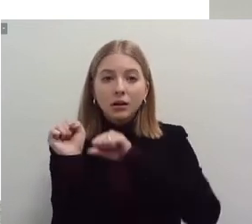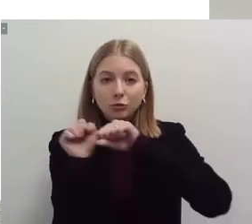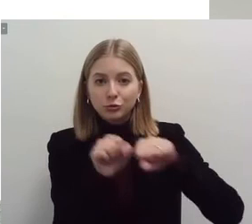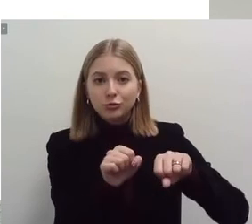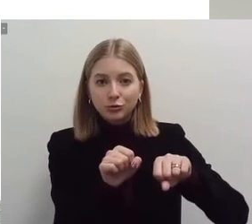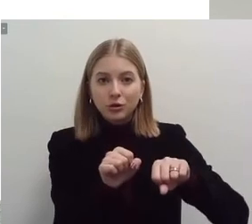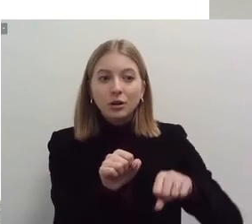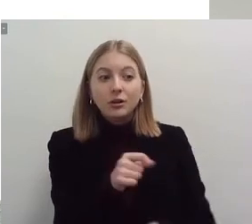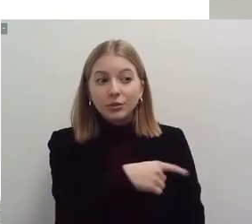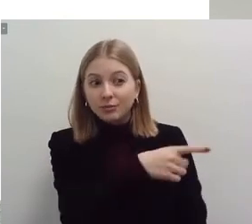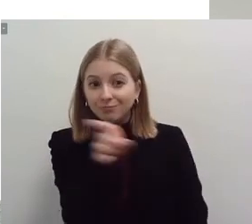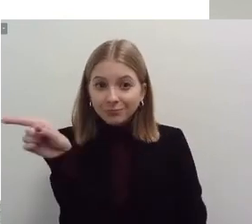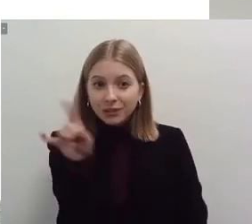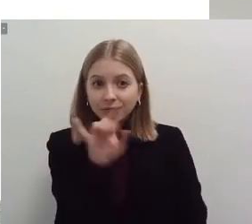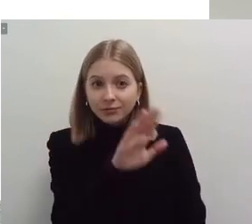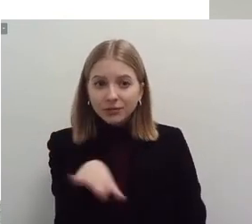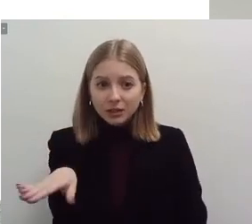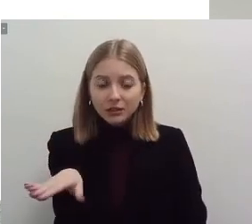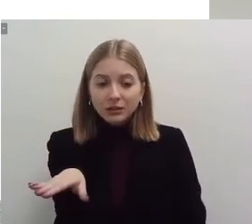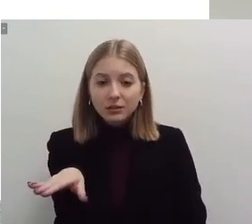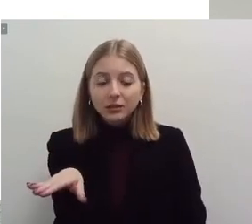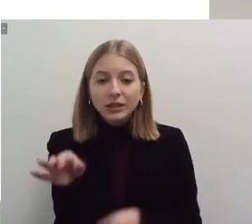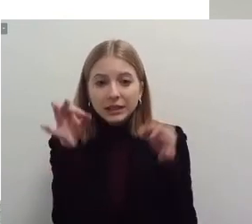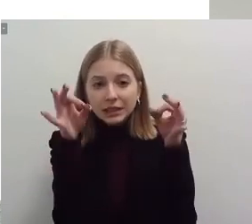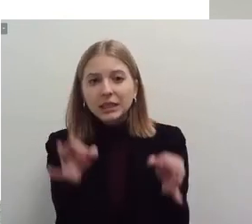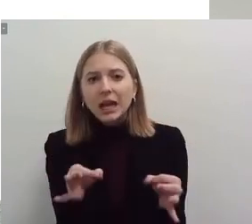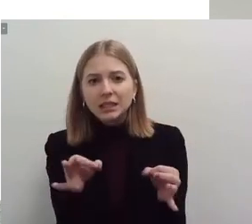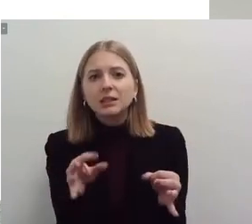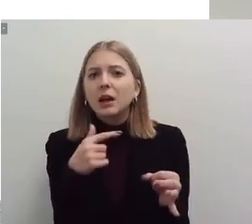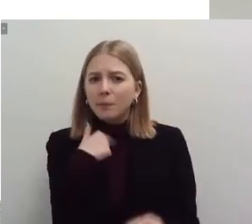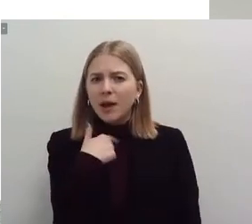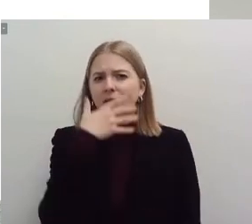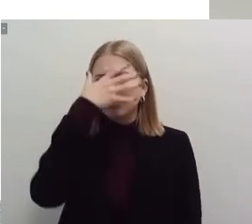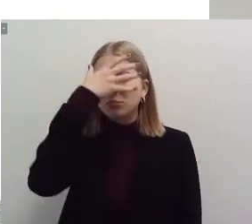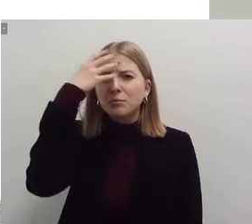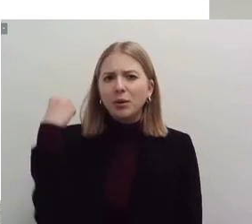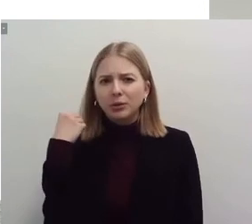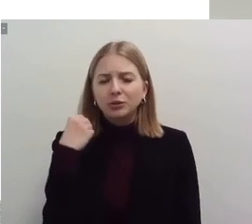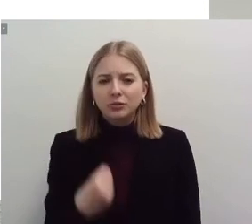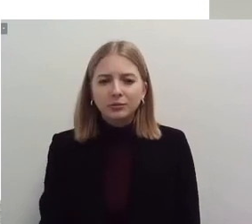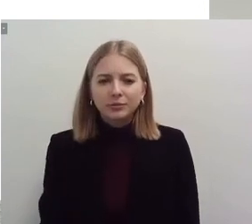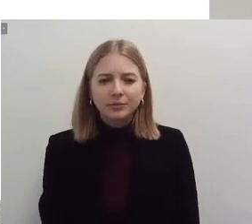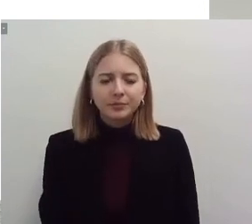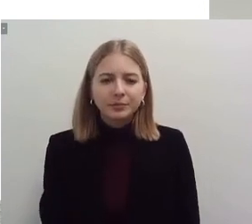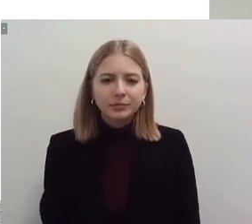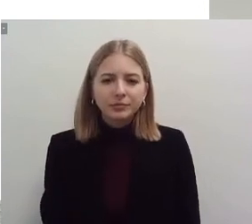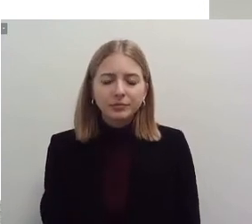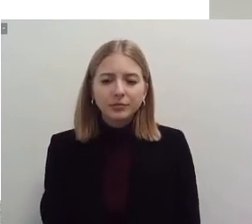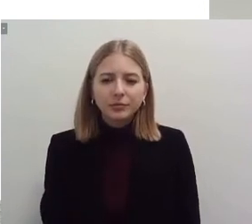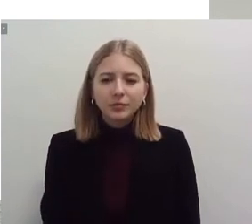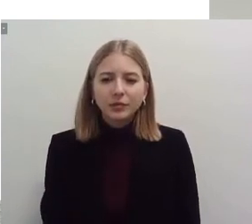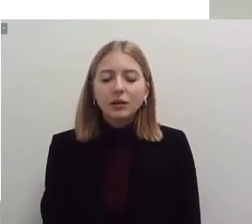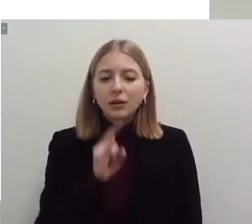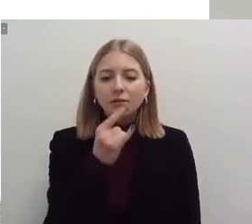for example, social workers, child protection units, foster care families, sometimes they